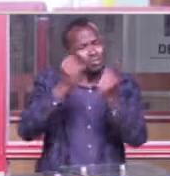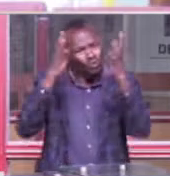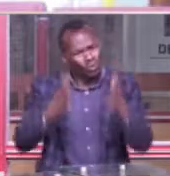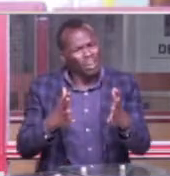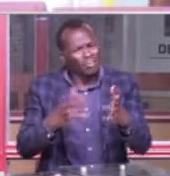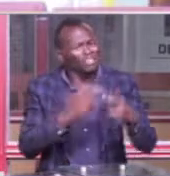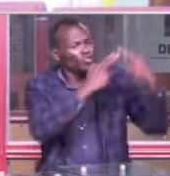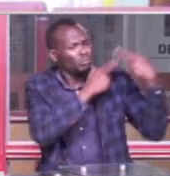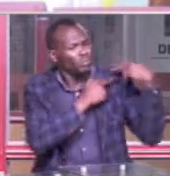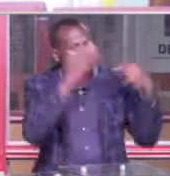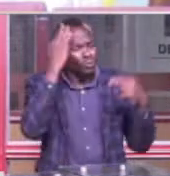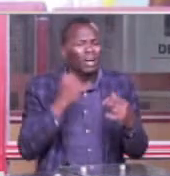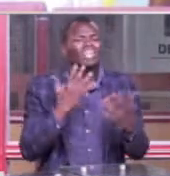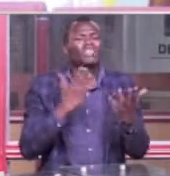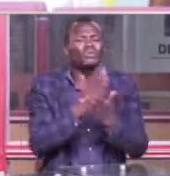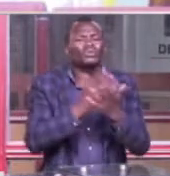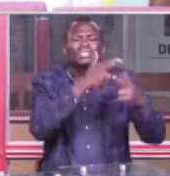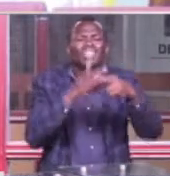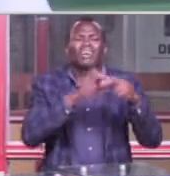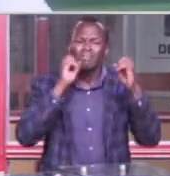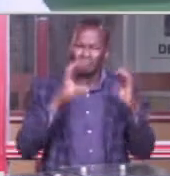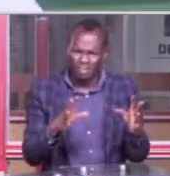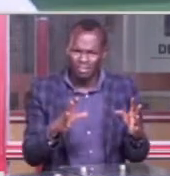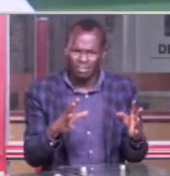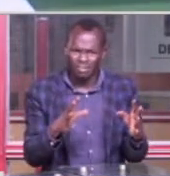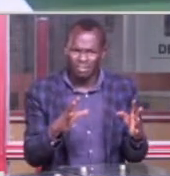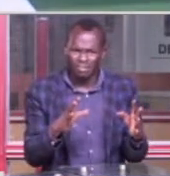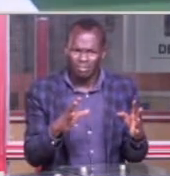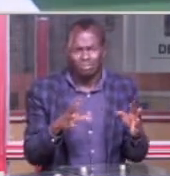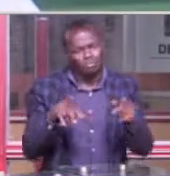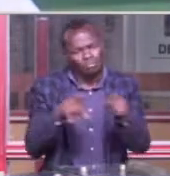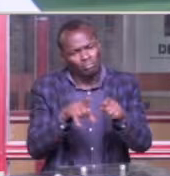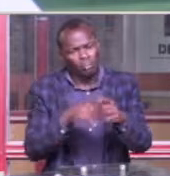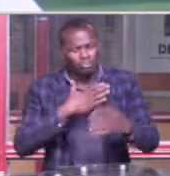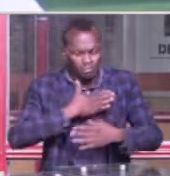who did things in a manner that suits the understanding. Madam Speaker,